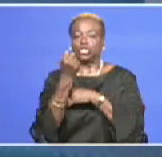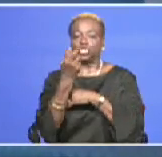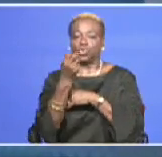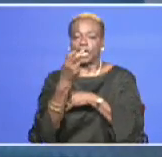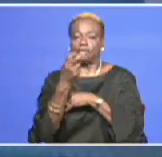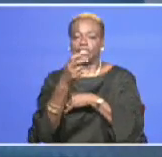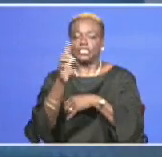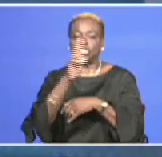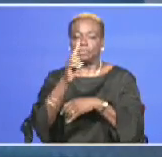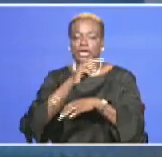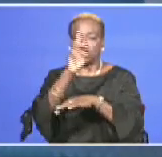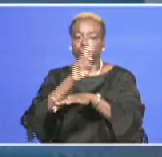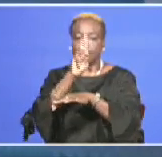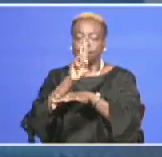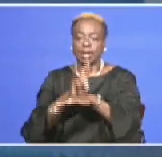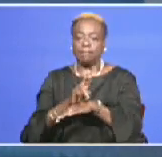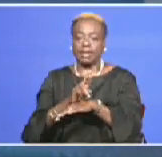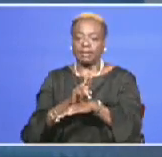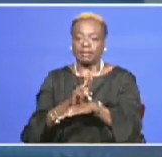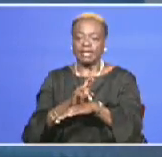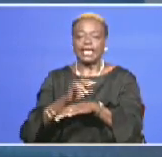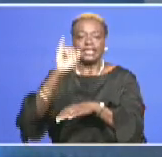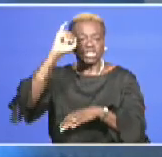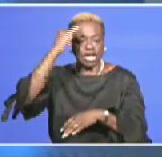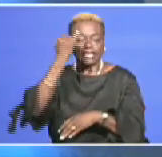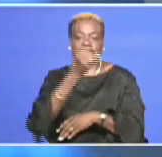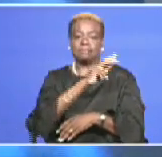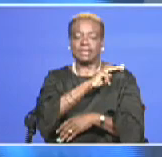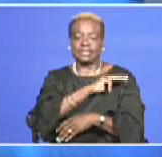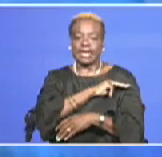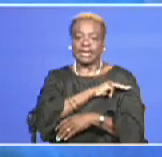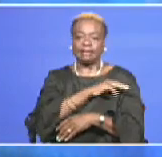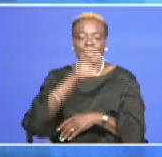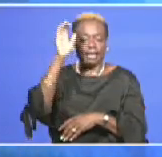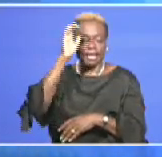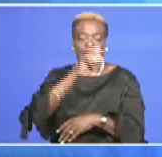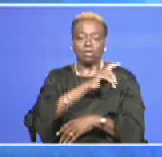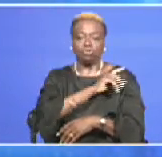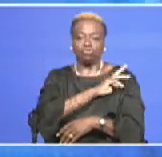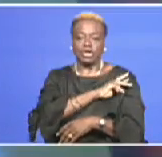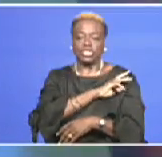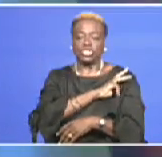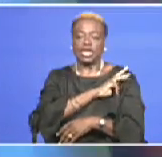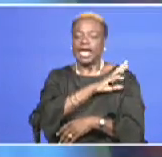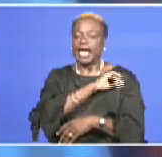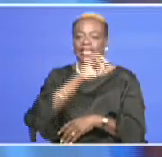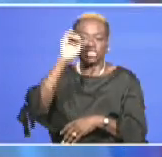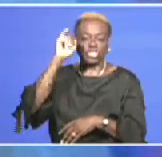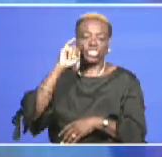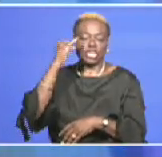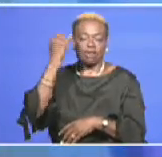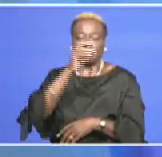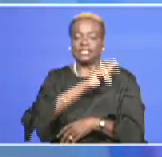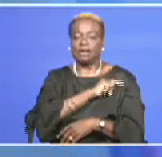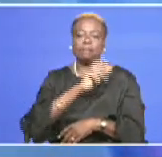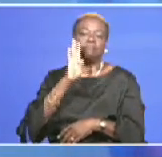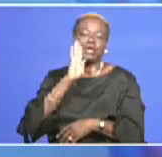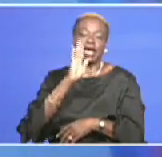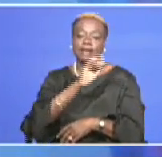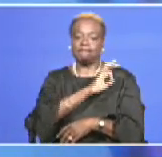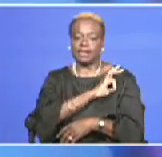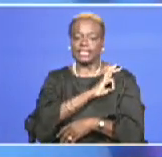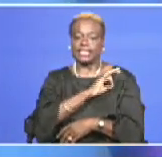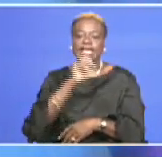Republic. The team members for the boys consist of Jackson McTigert, Kai Reese, and Gerald Carroll. The girls will be represented by Breanne